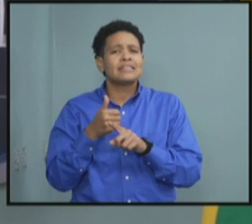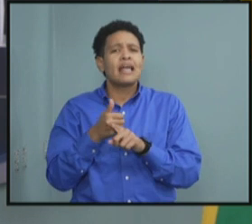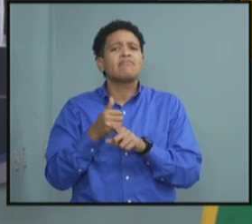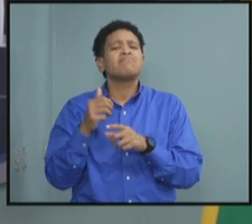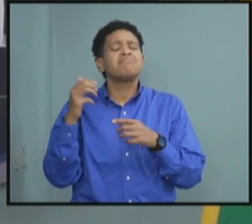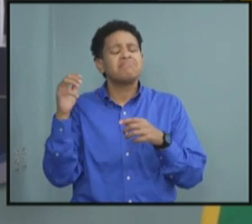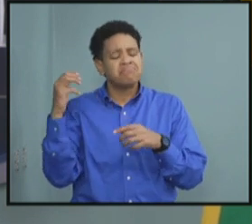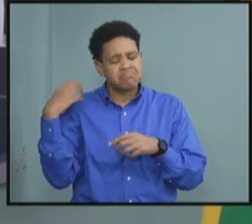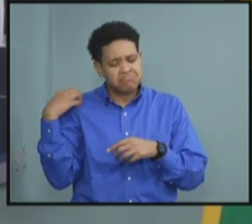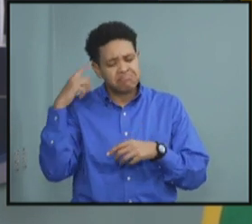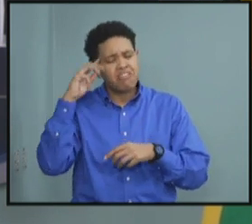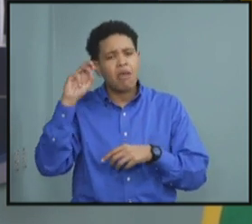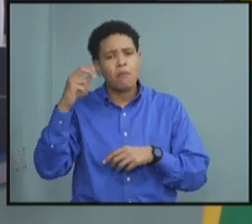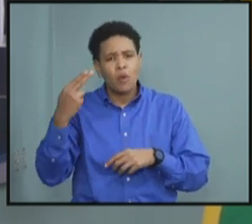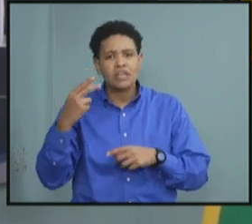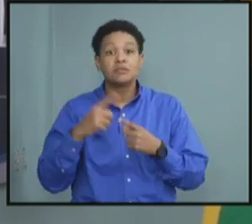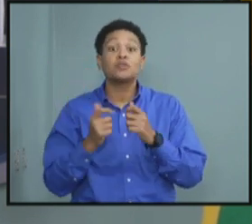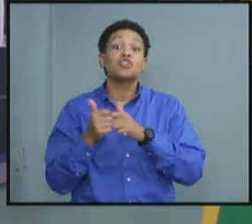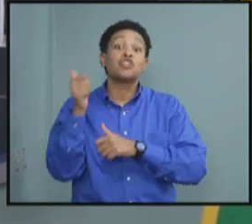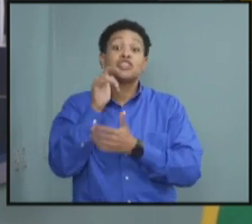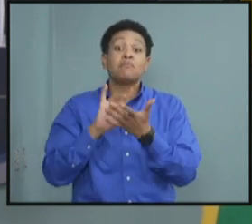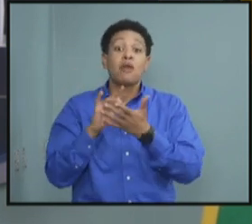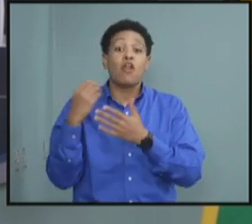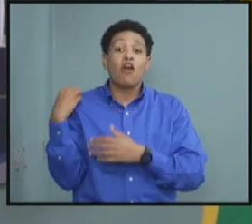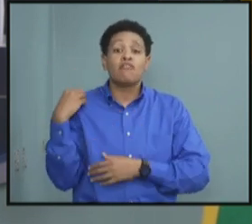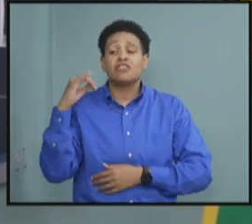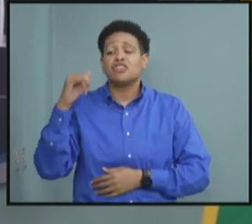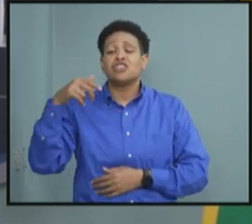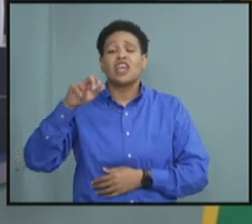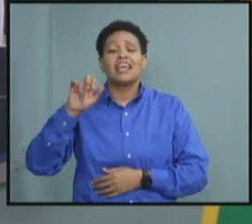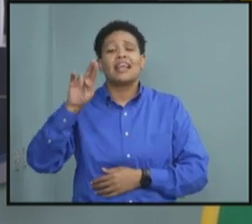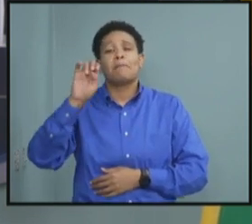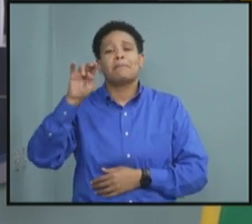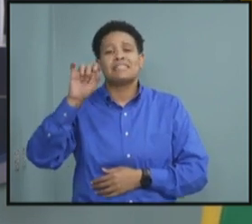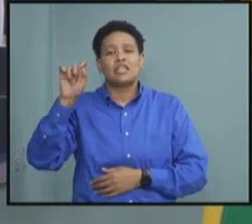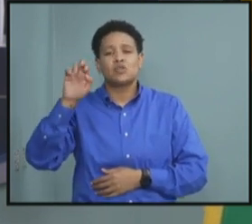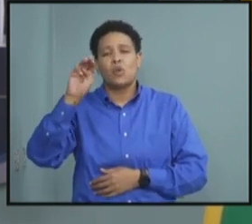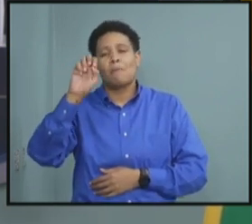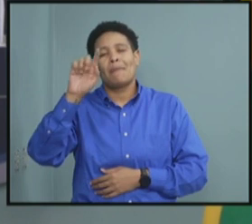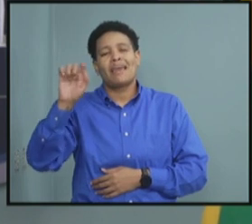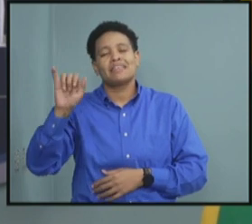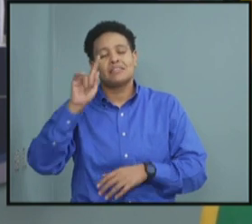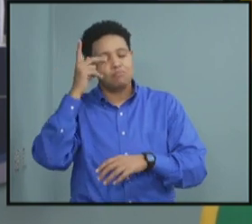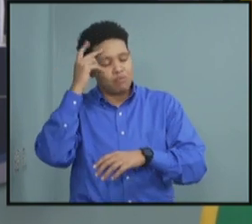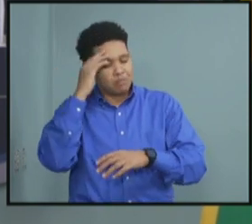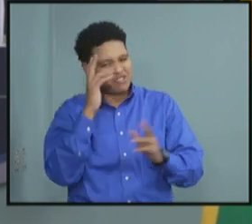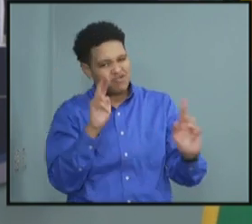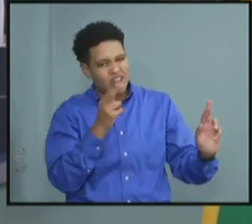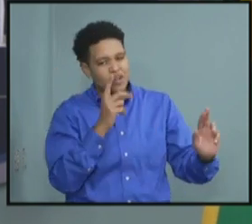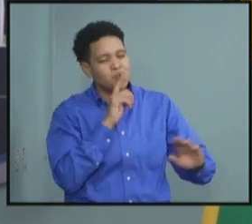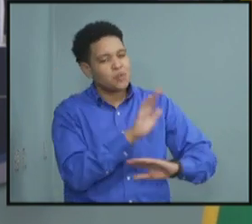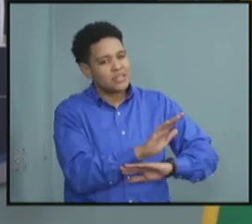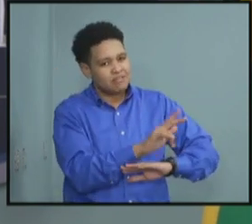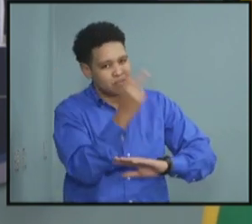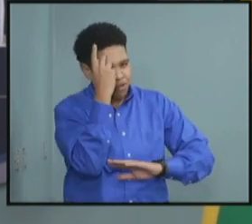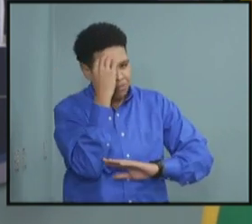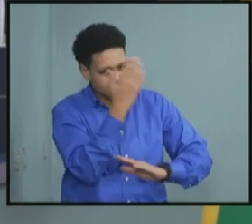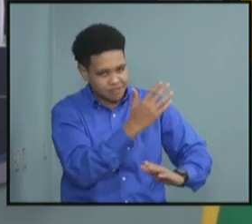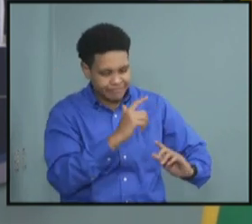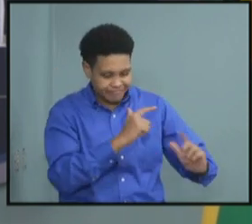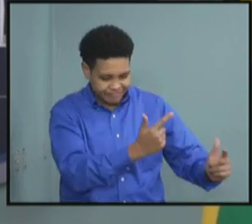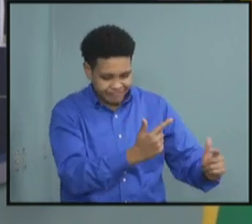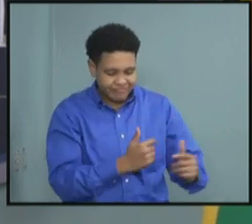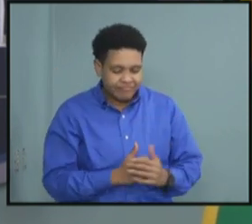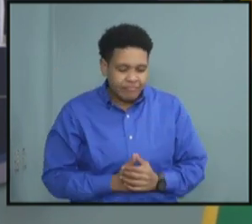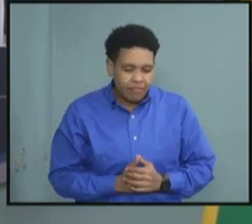Officer, Dr. Jacqueline Besacer McKenzie. The Prime Minister is ready. Mr. Prime Minister, good evening. Thank you very much,